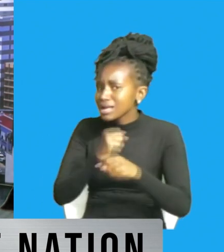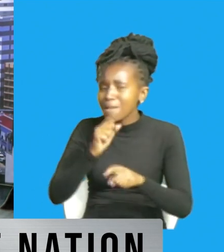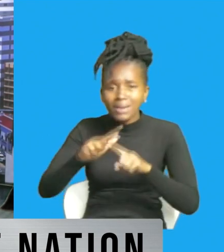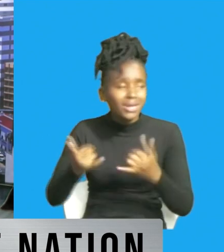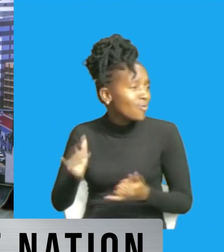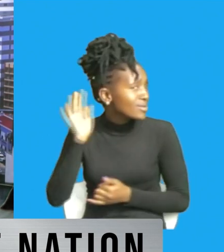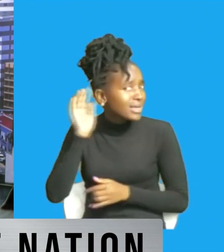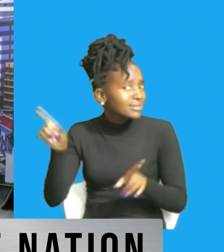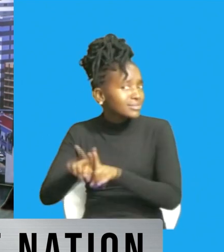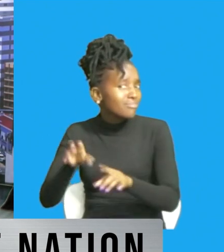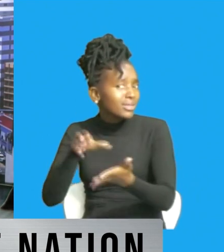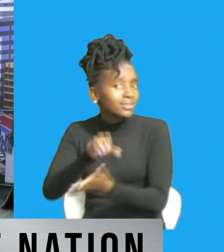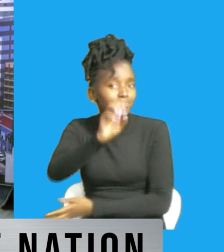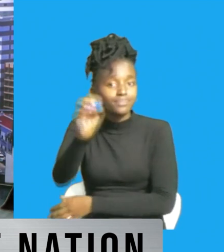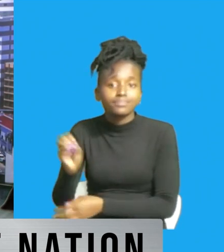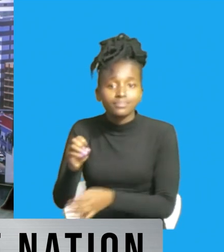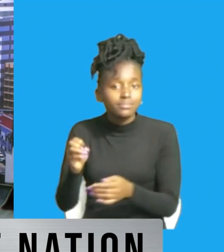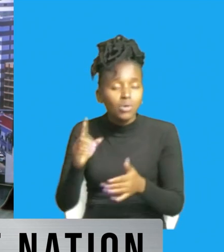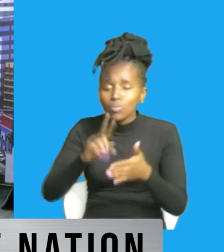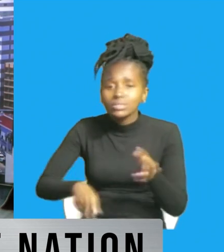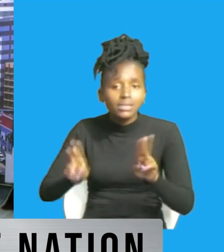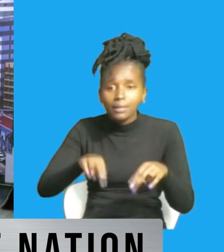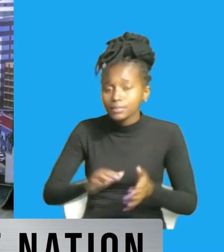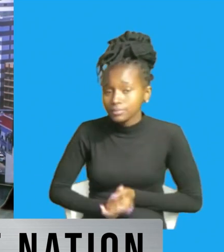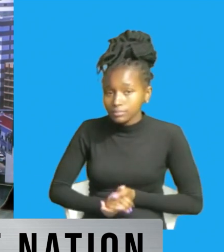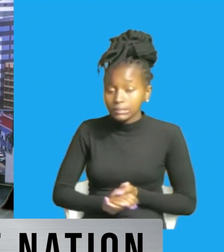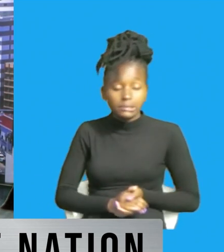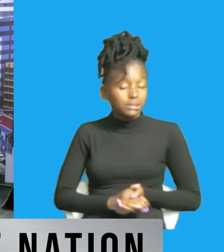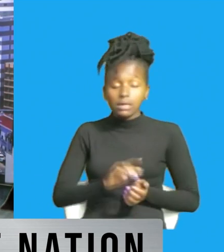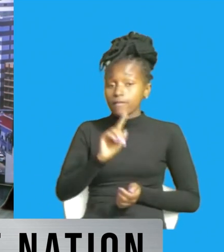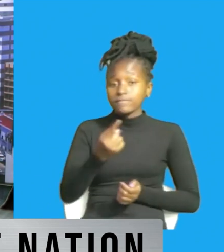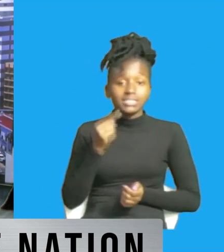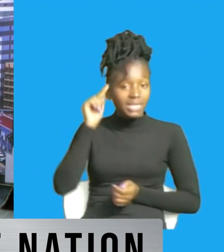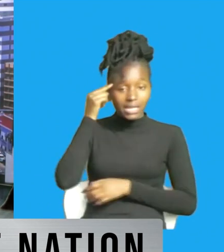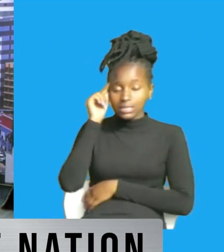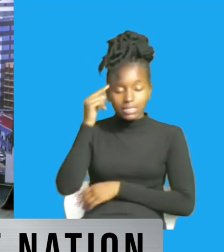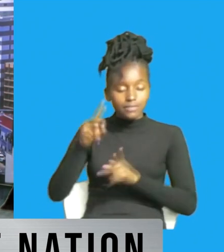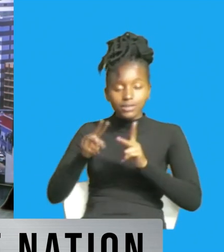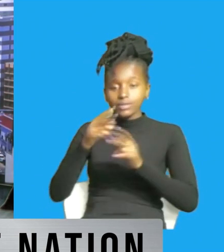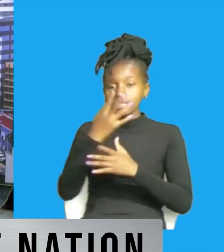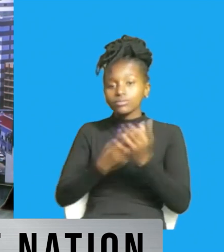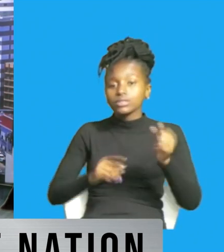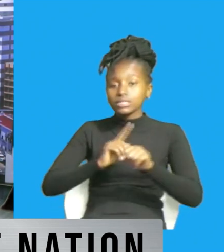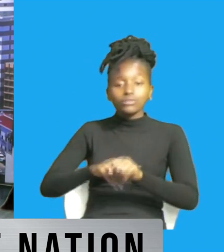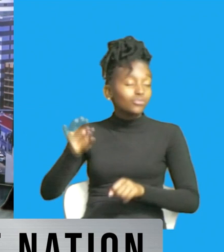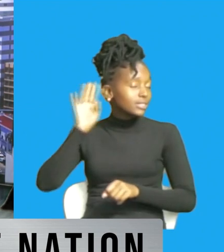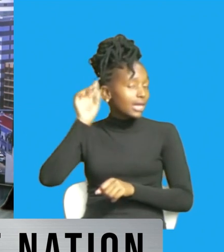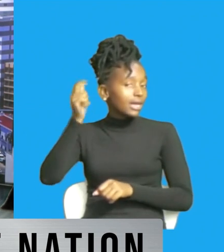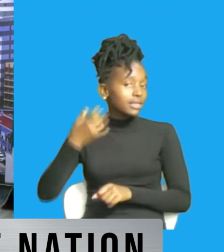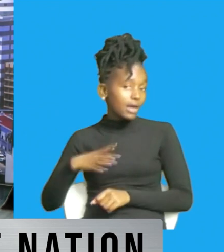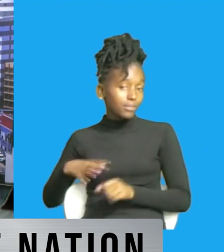Kenya. First of all, it's unfortunate that there are Kenyans that have been arrested there. Right. Kama walikuwa na